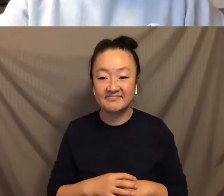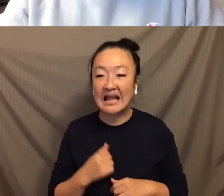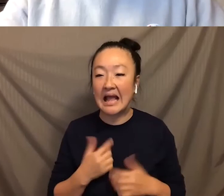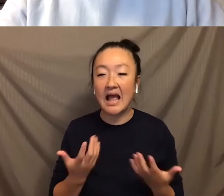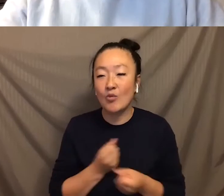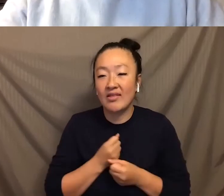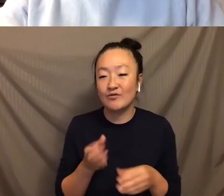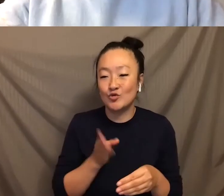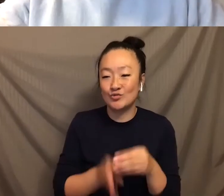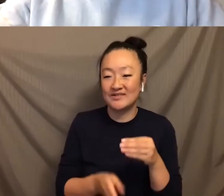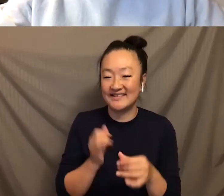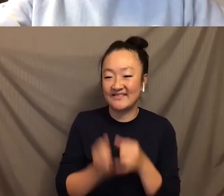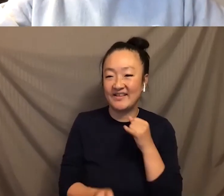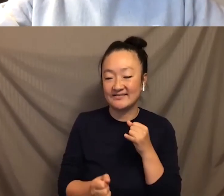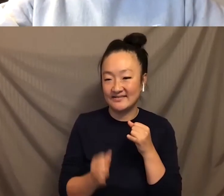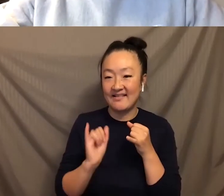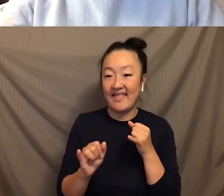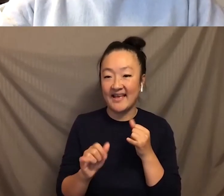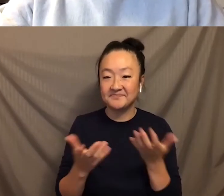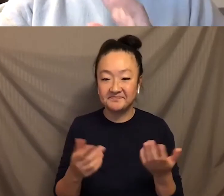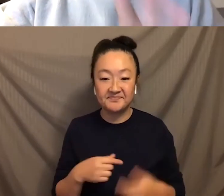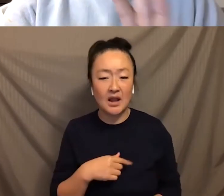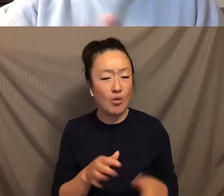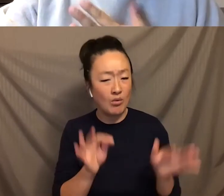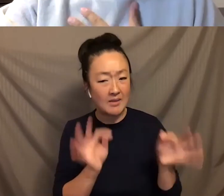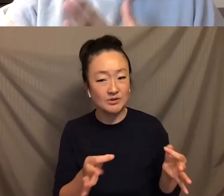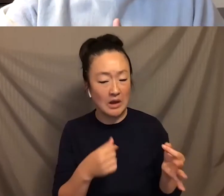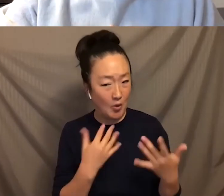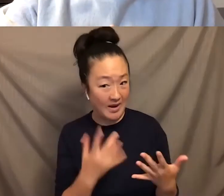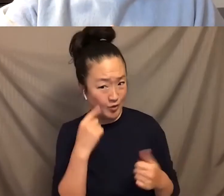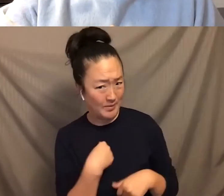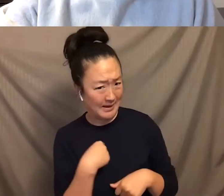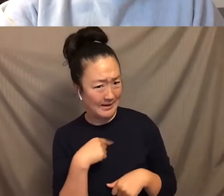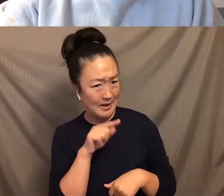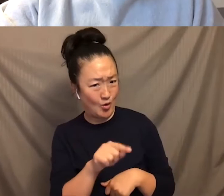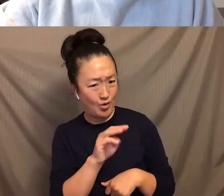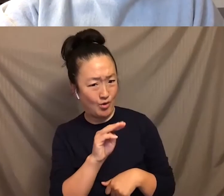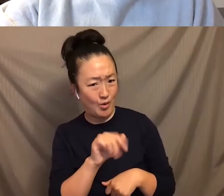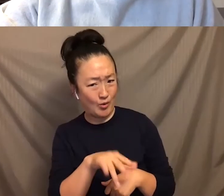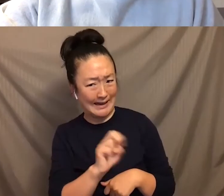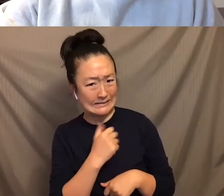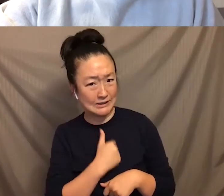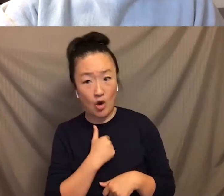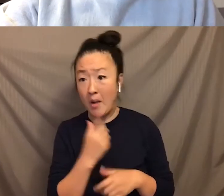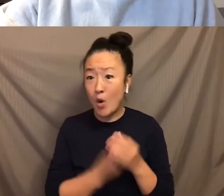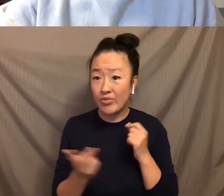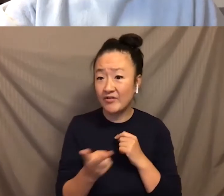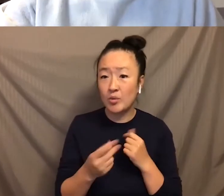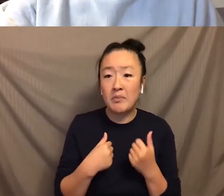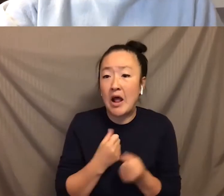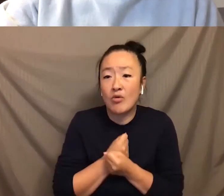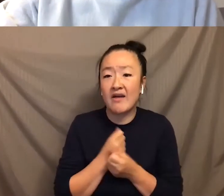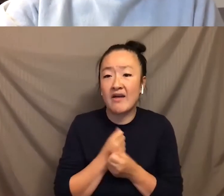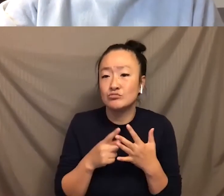note. Yes, absolutely. And sorry, wait, was this for me or was it for Monique? I'm sorry. And both of you, but I'd love you to